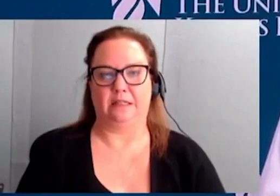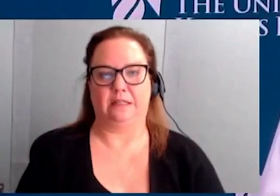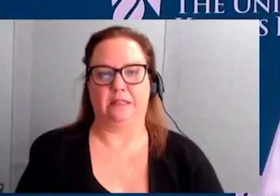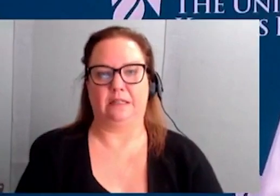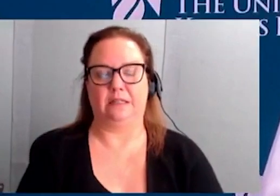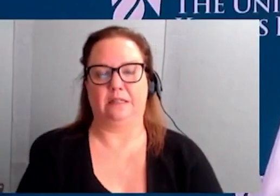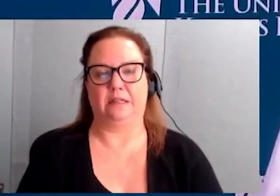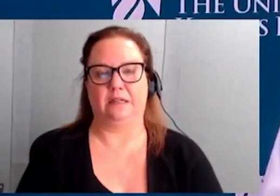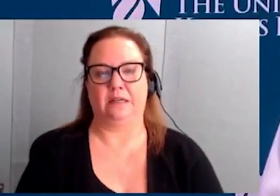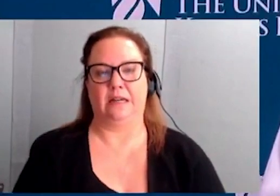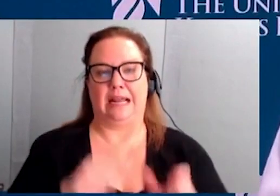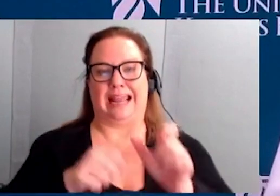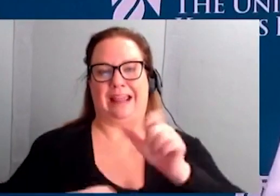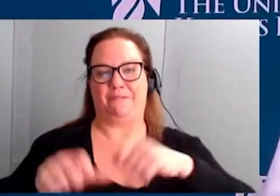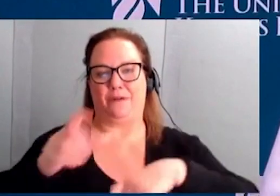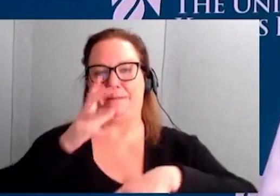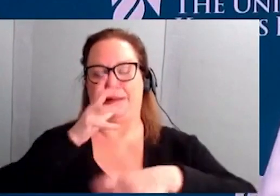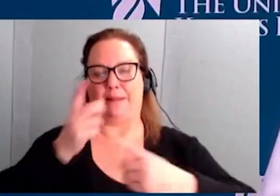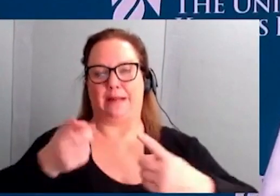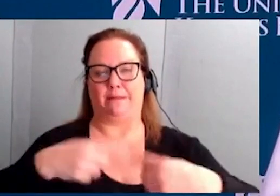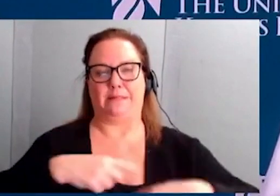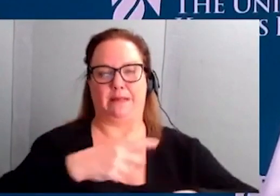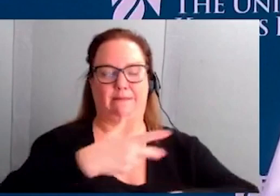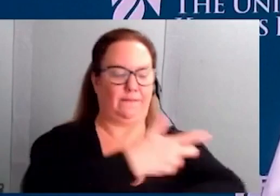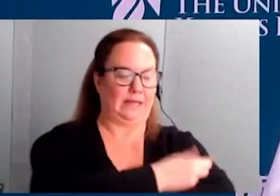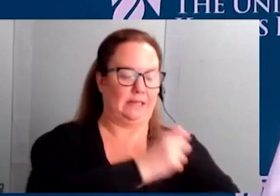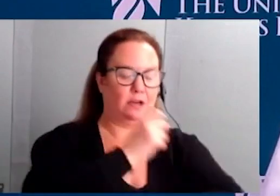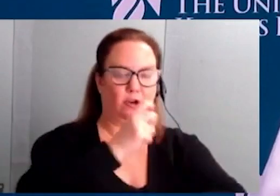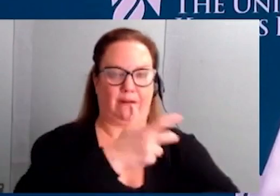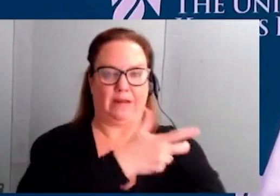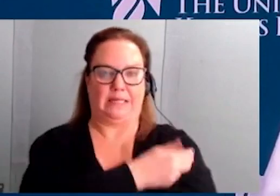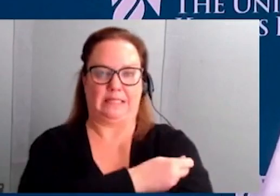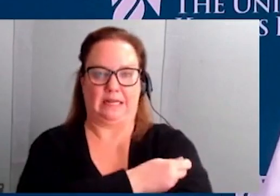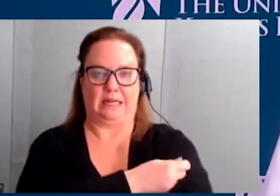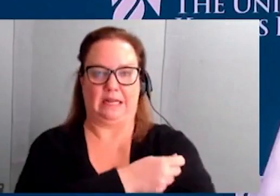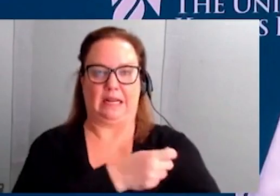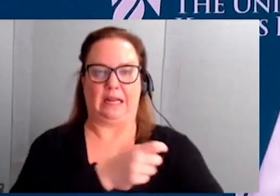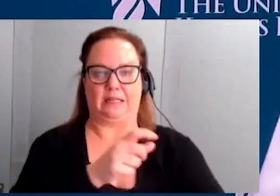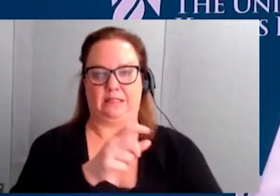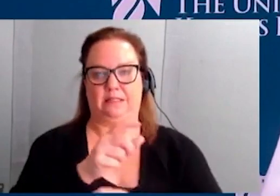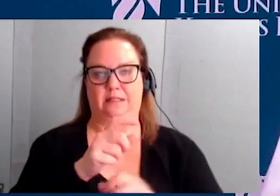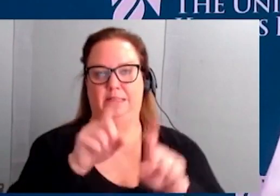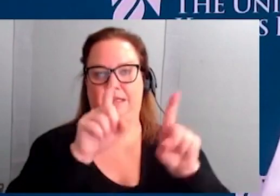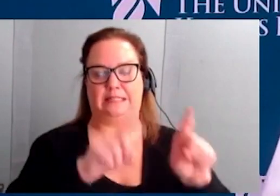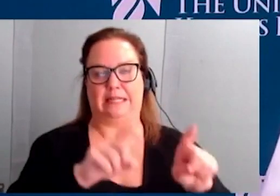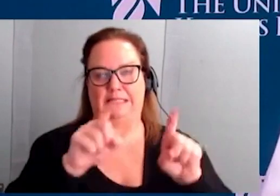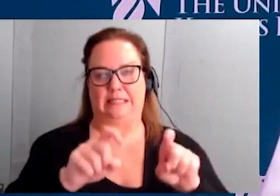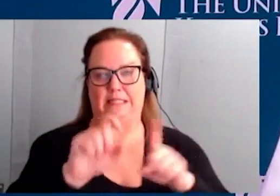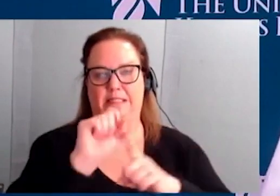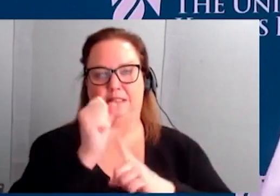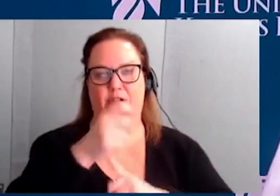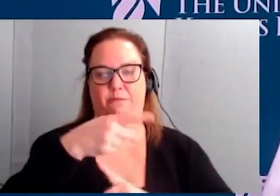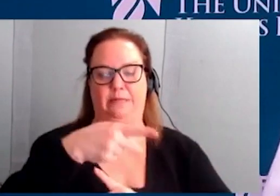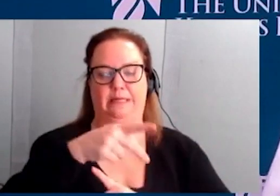every mom that comes in, vaccinated or not, has to undergo testing, PCR testing.